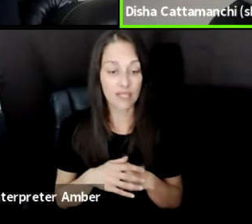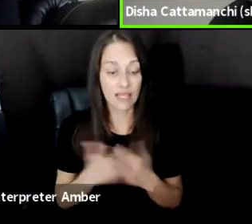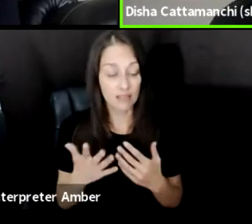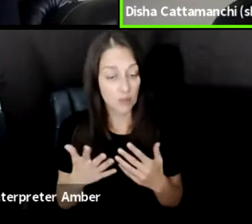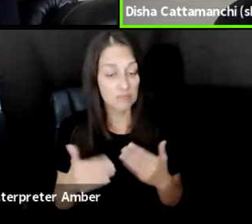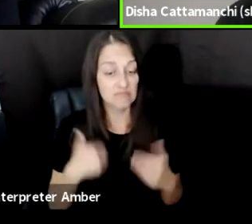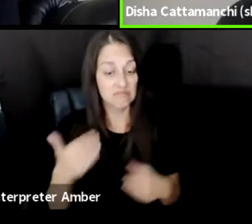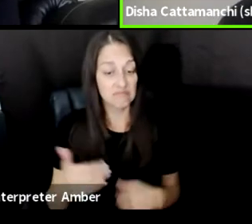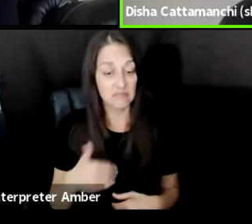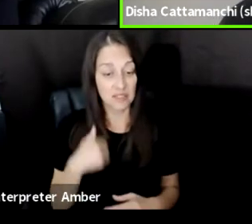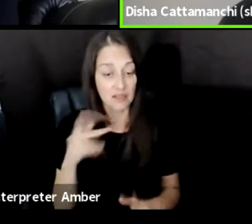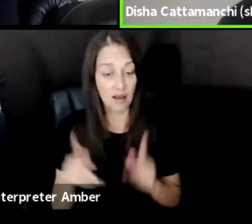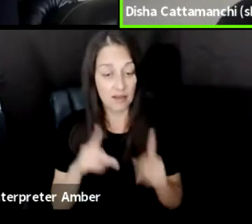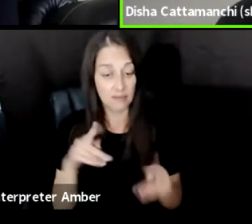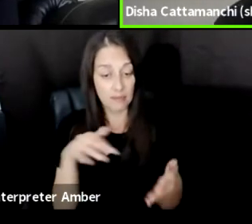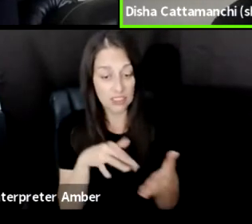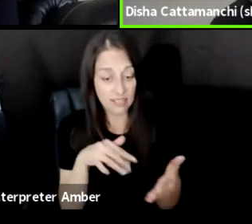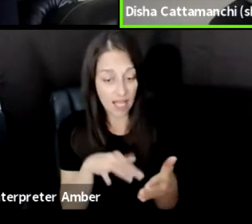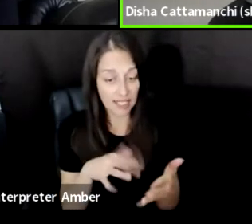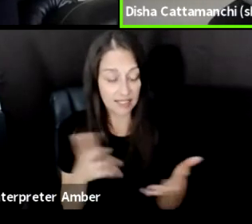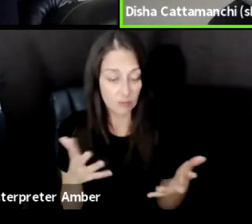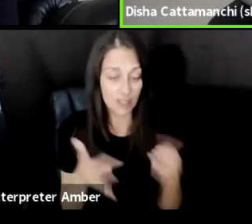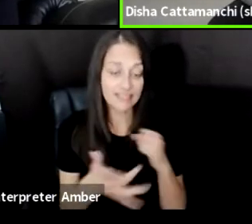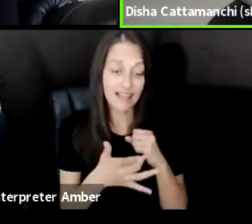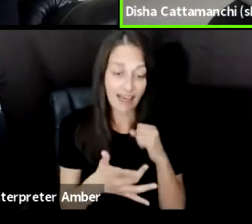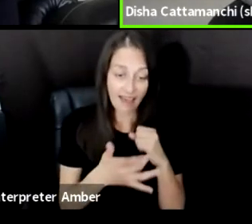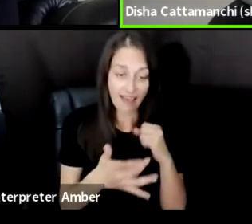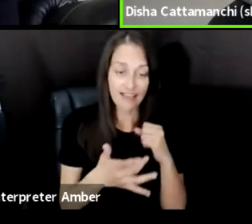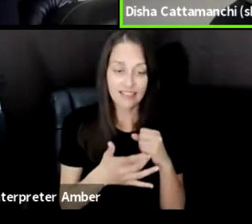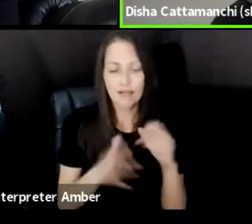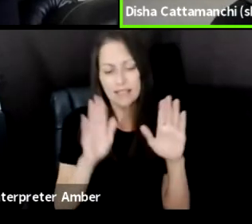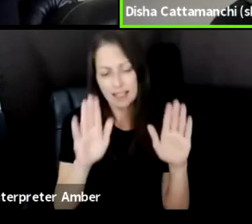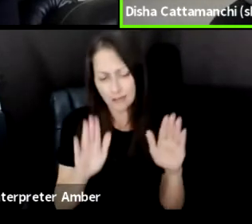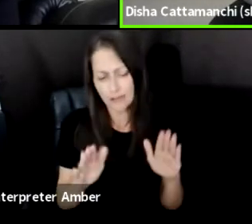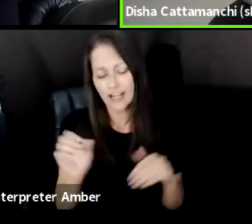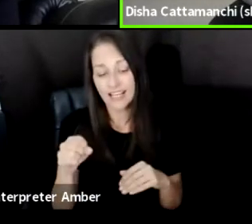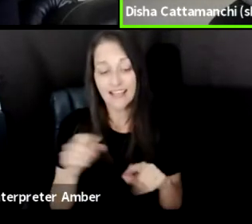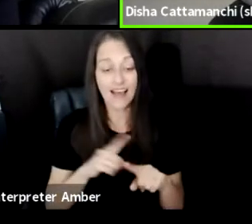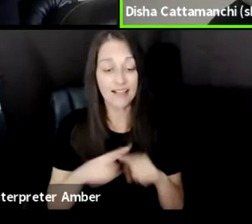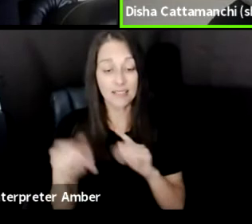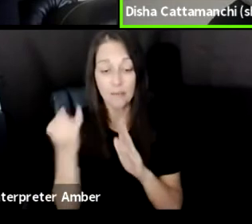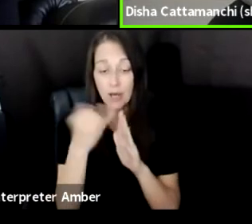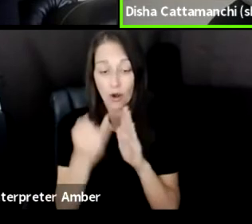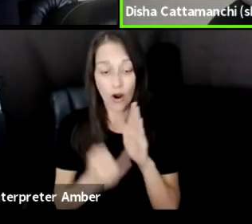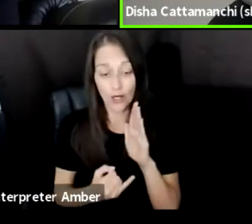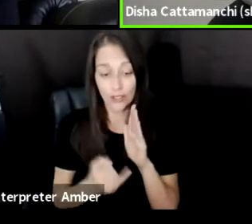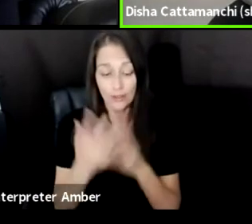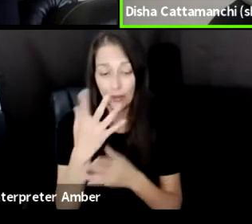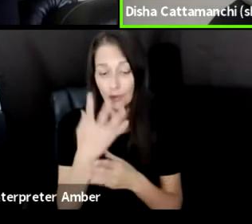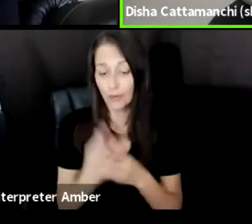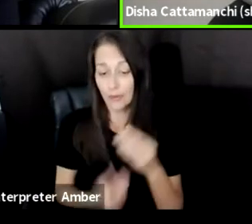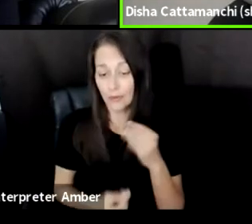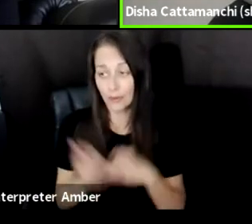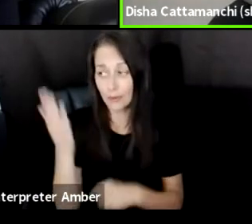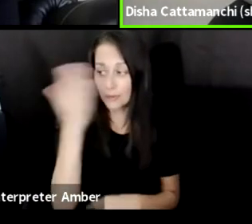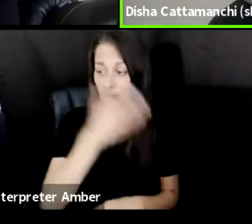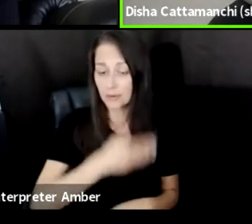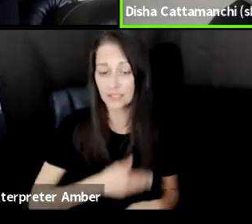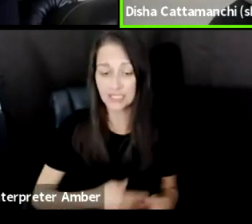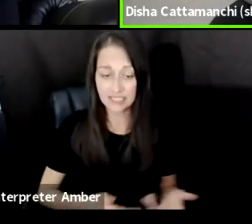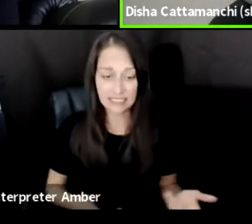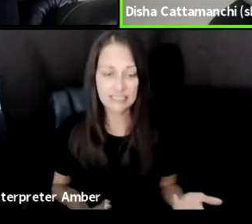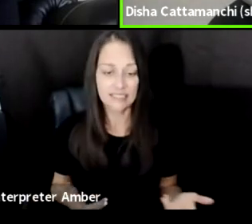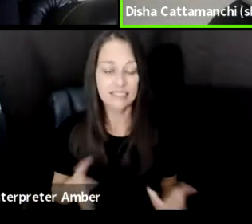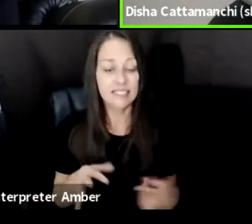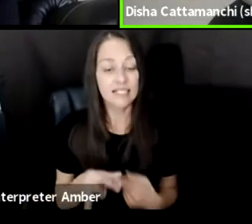and it's just a lot of tech and a lot of this stuff, which is really great. But I feel like art is being lost there, especially I think